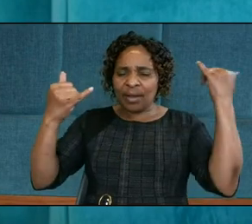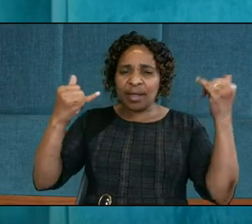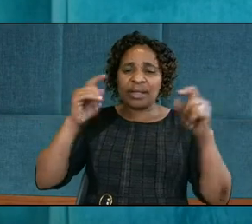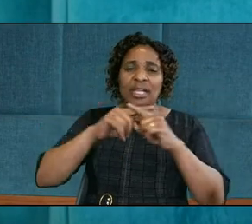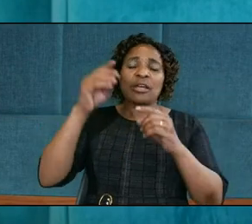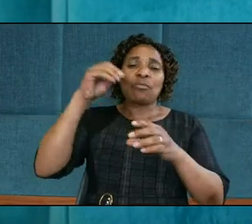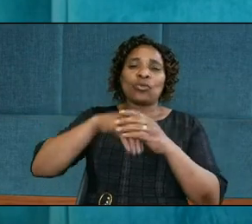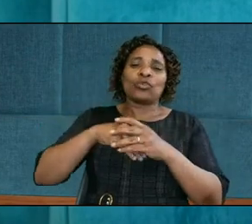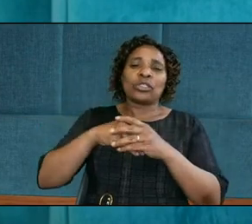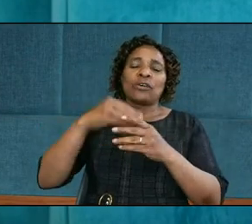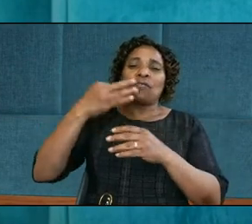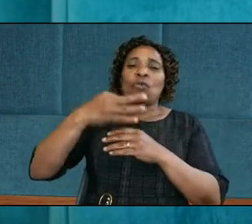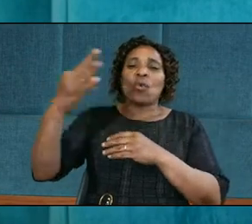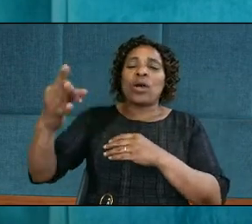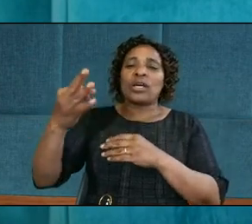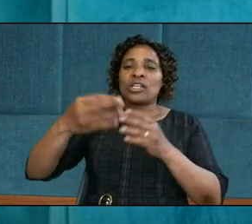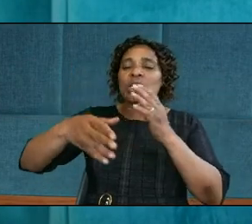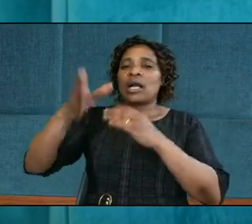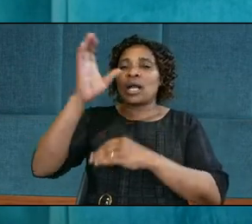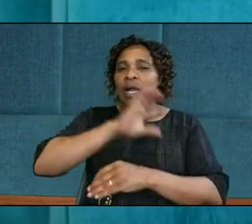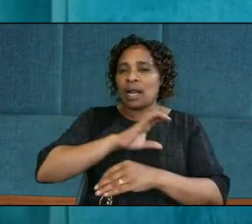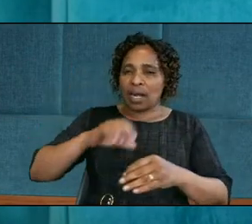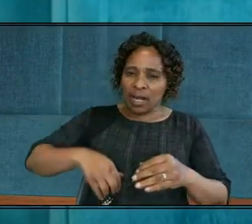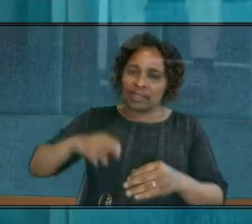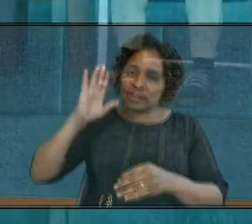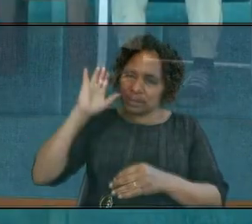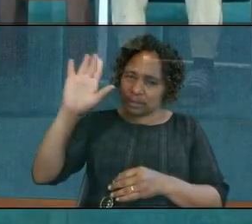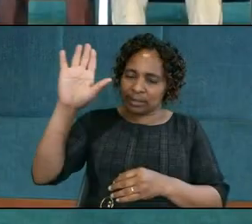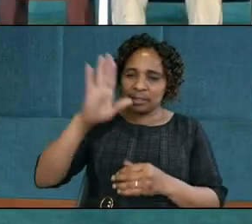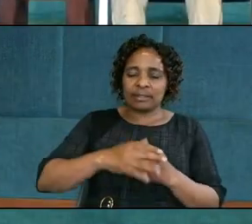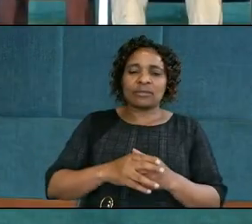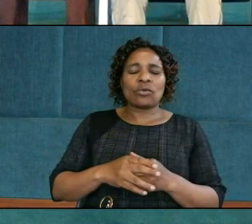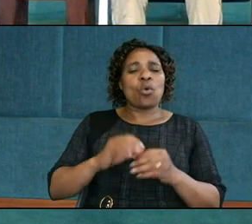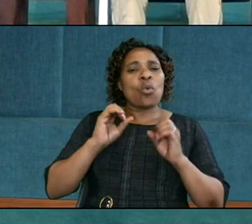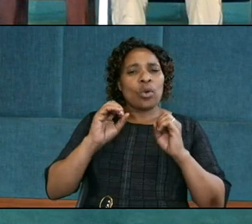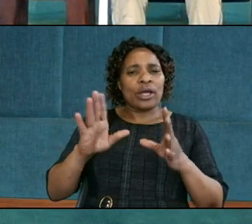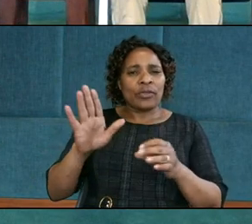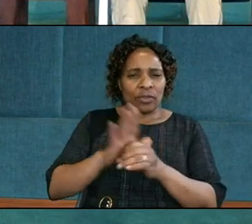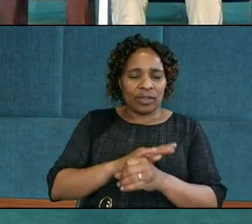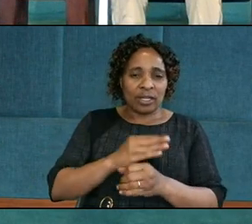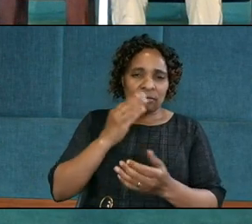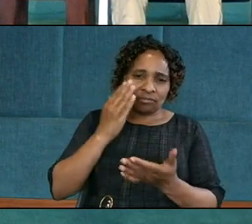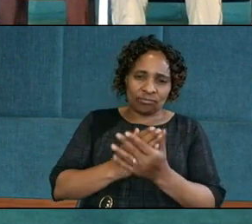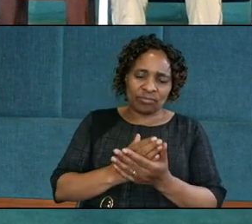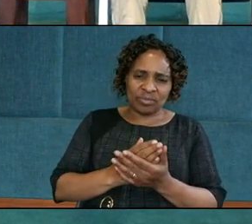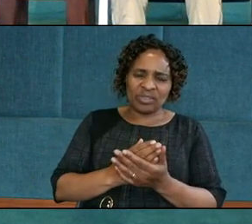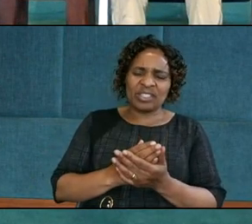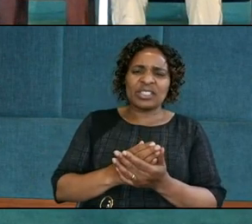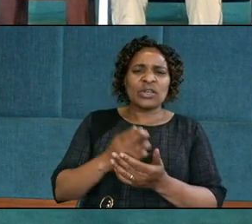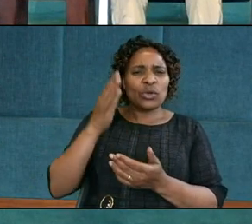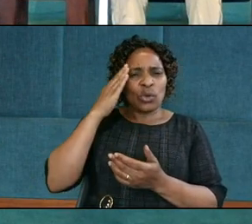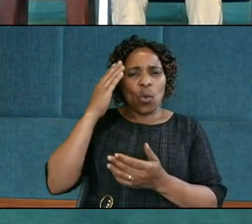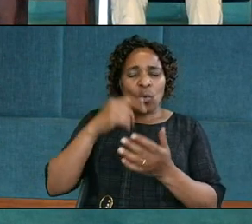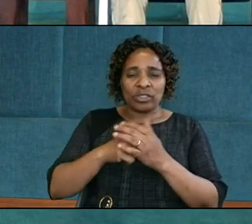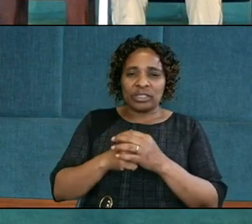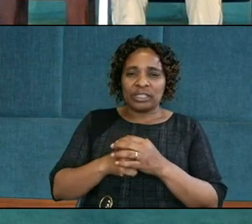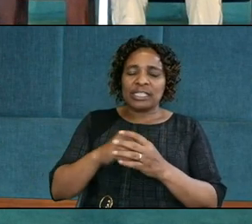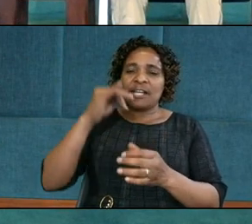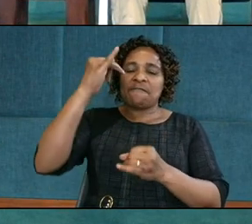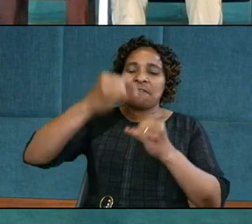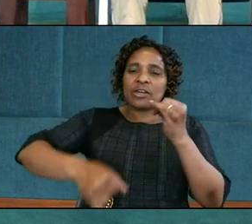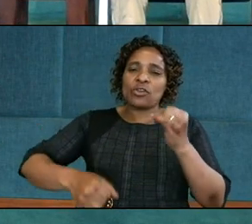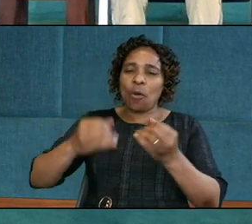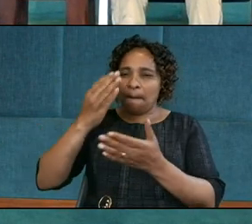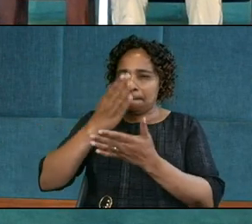forward Christ's views. Mm-hmm. Yeah. No. You guys are totally right. You know, even in the final